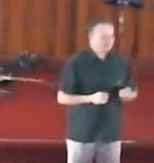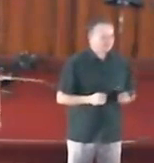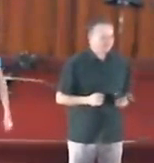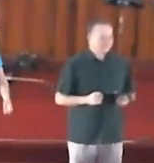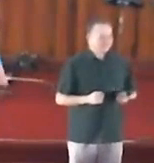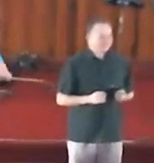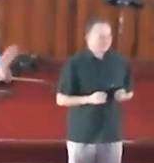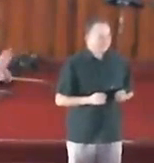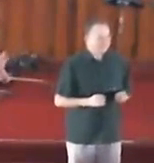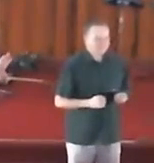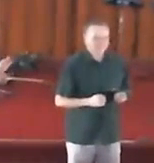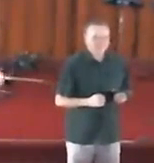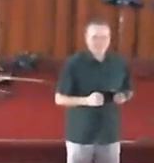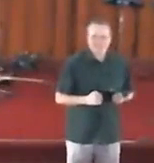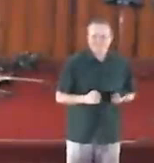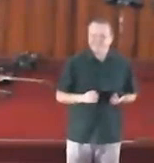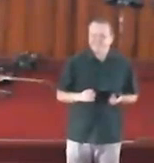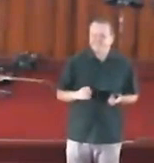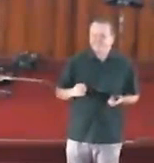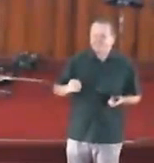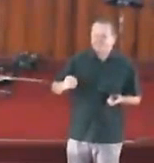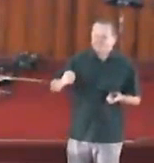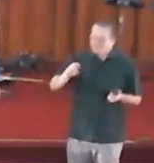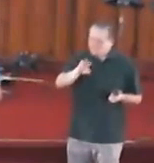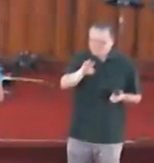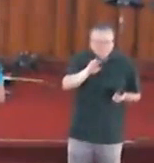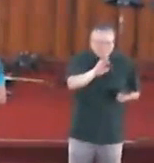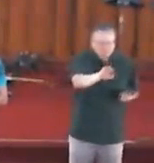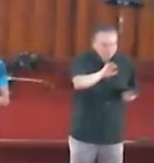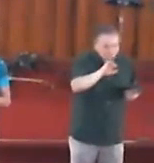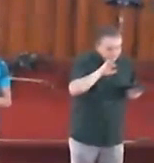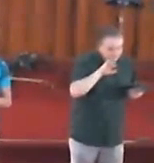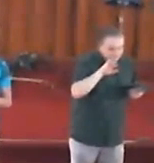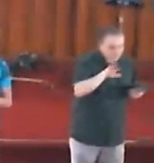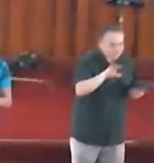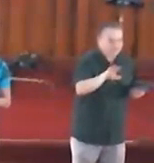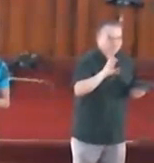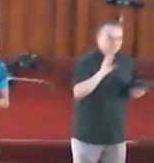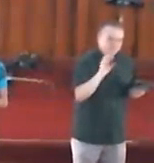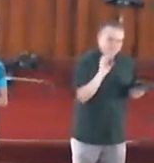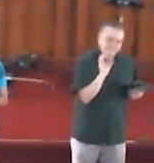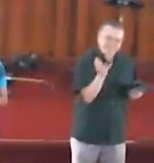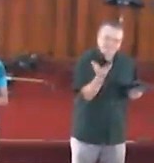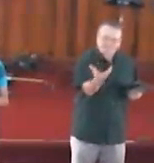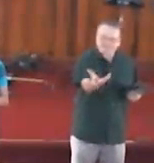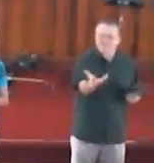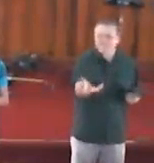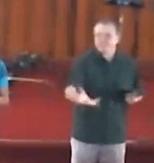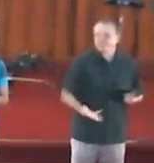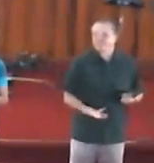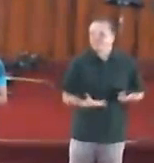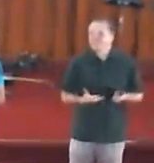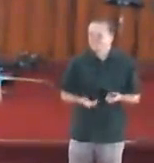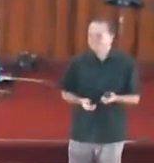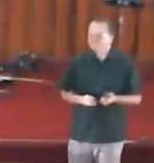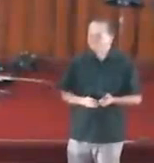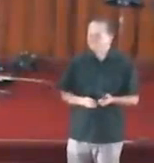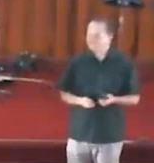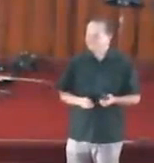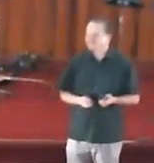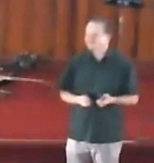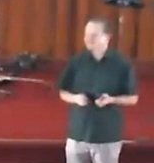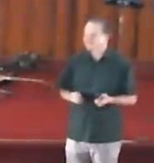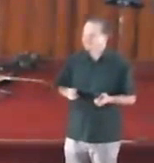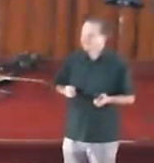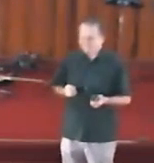we say, no, God didn't heal me, it was the medicine I drank. Es un ejemplo tonto, pero sé que es verdadero por detrás. It's a